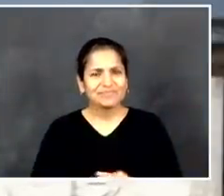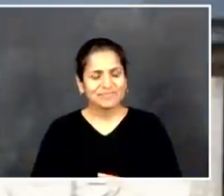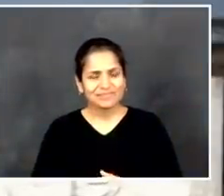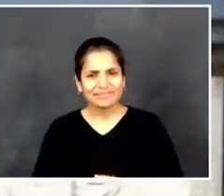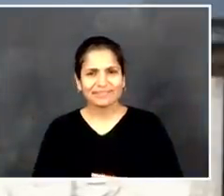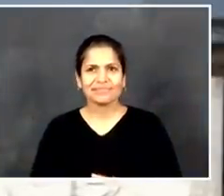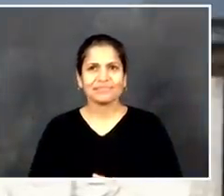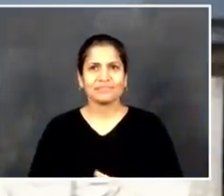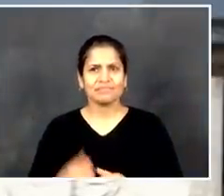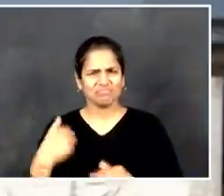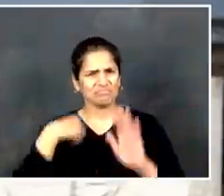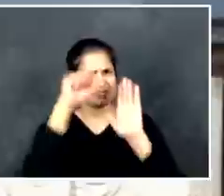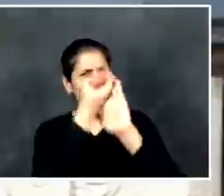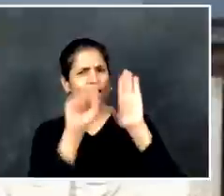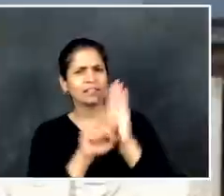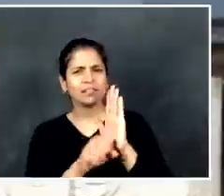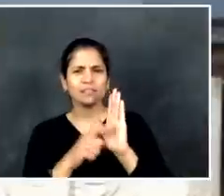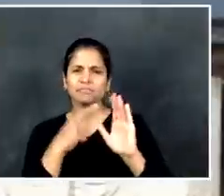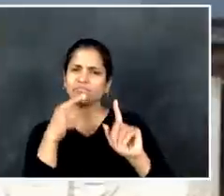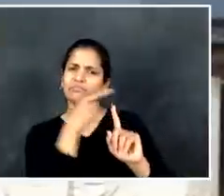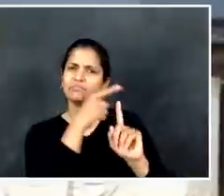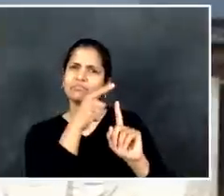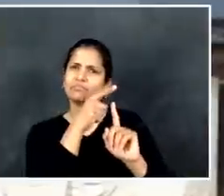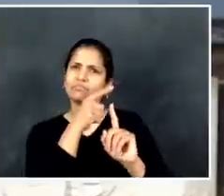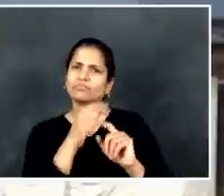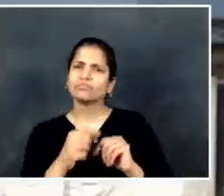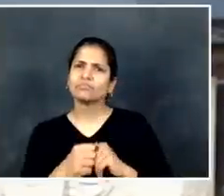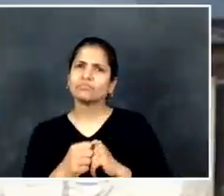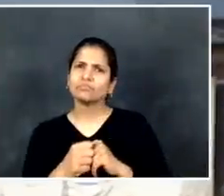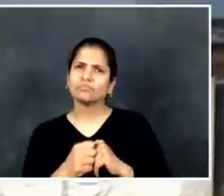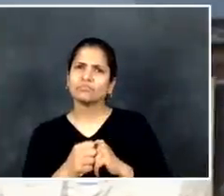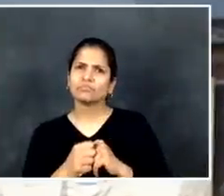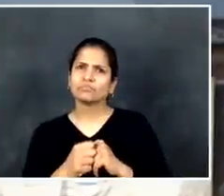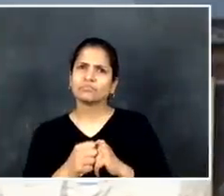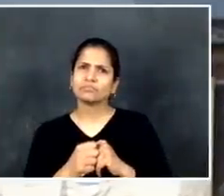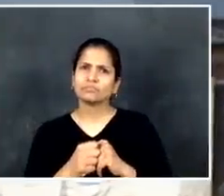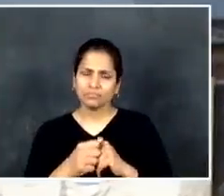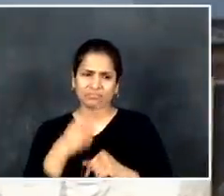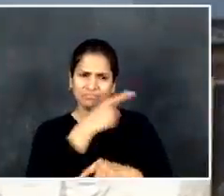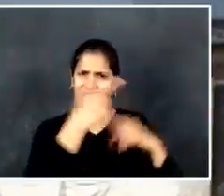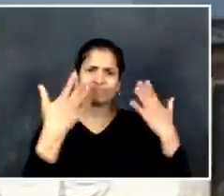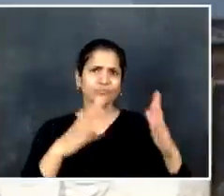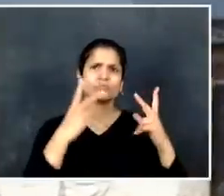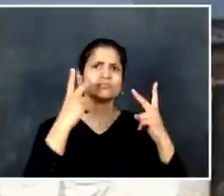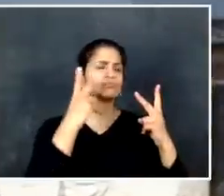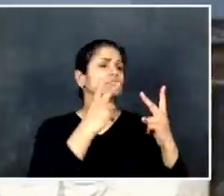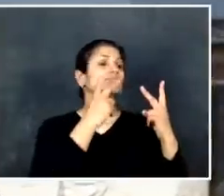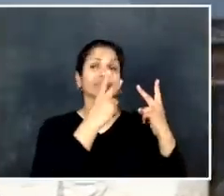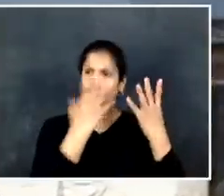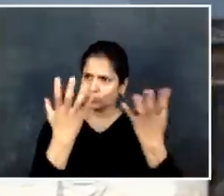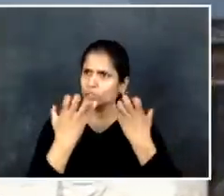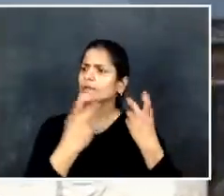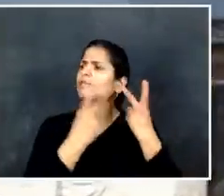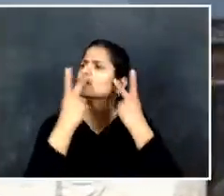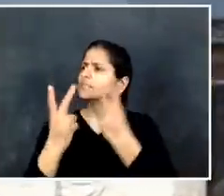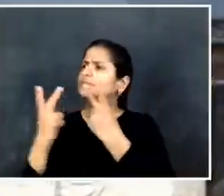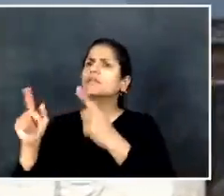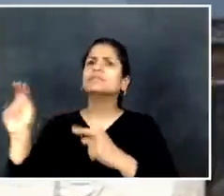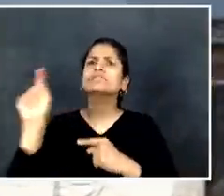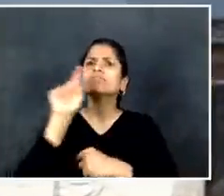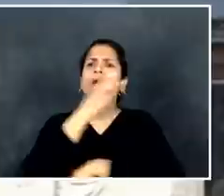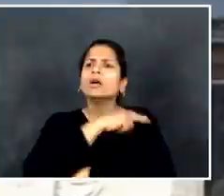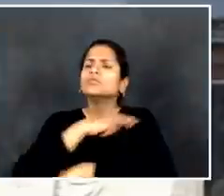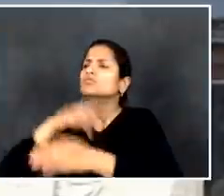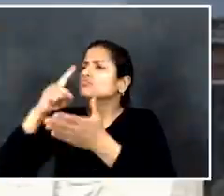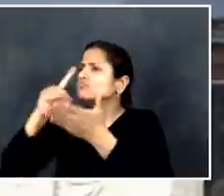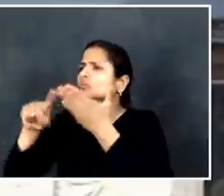visitors from hospitals because they don't want overcrowding, there have been reports of from hospitals across the city of neglect